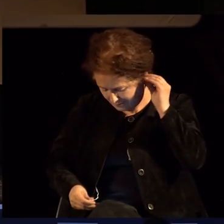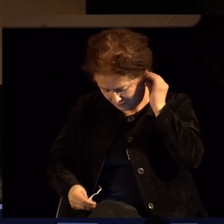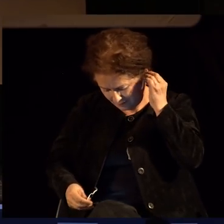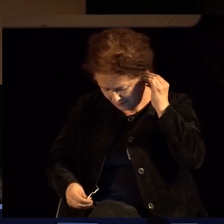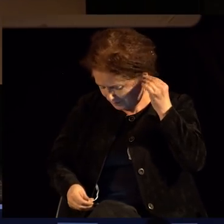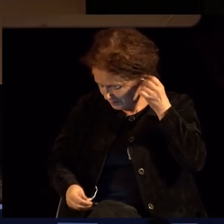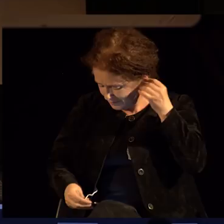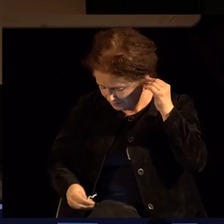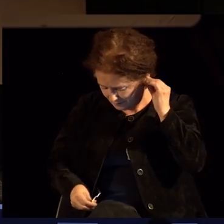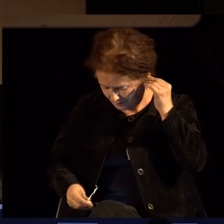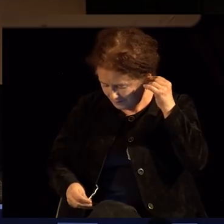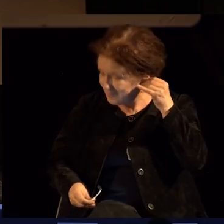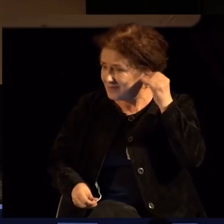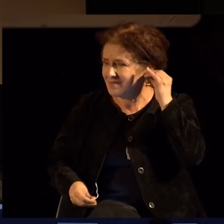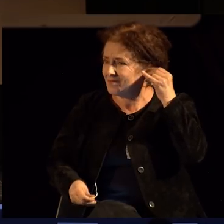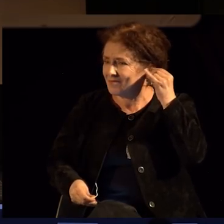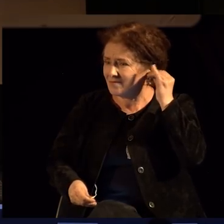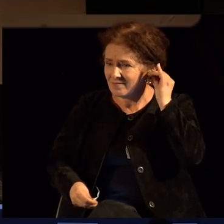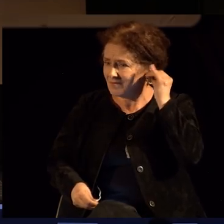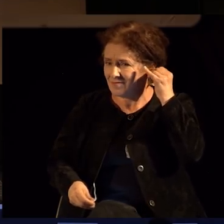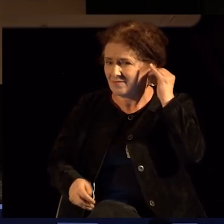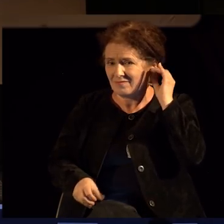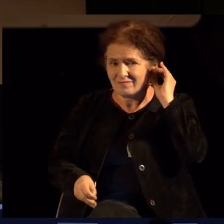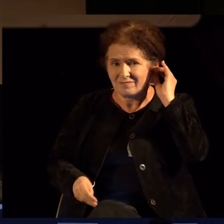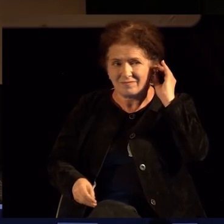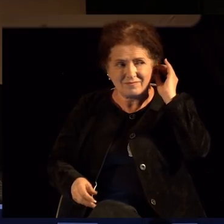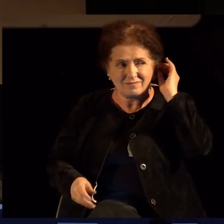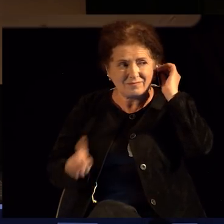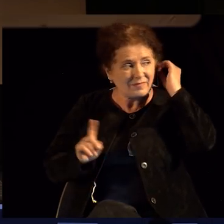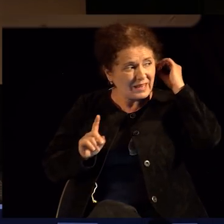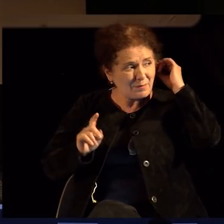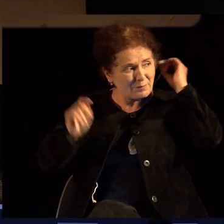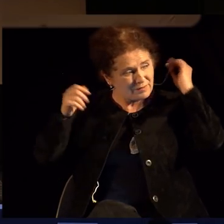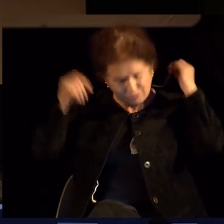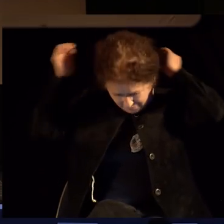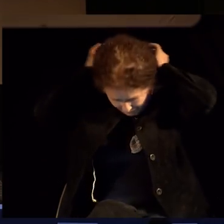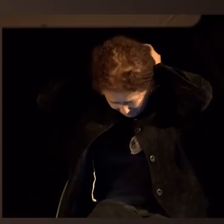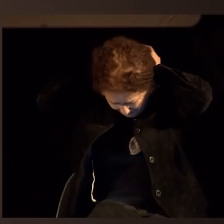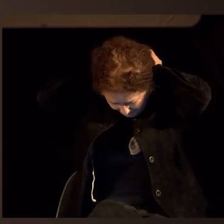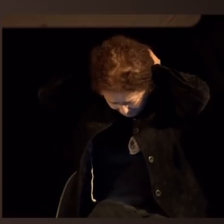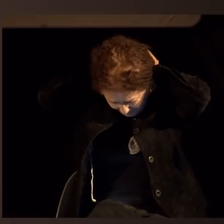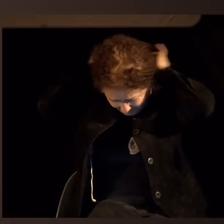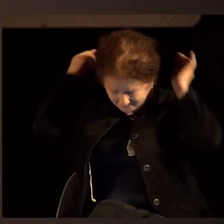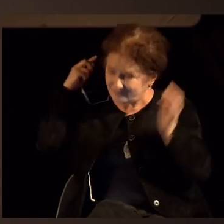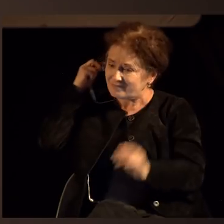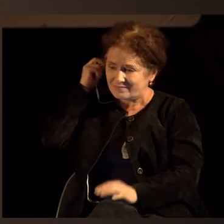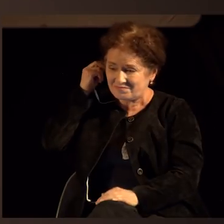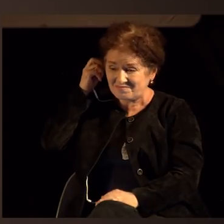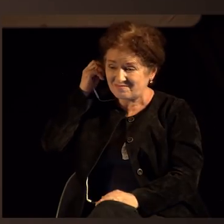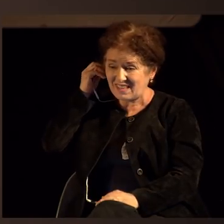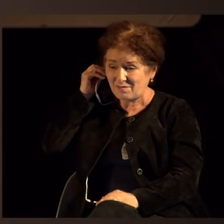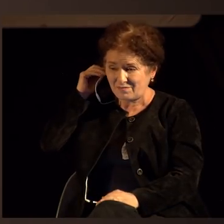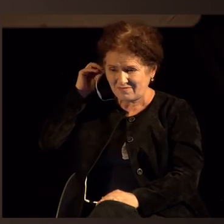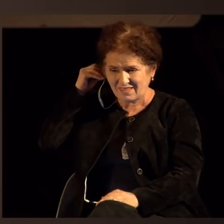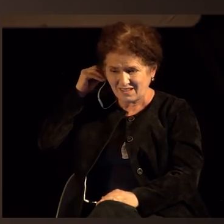whenever you try to have anal sex, there is always bleeding, I remember. And he also told us that